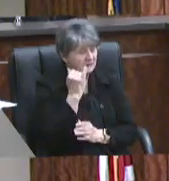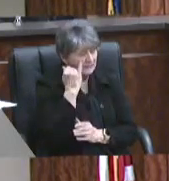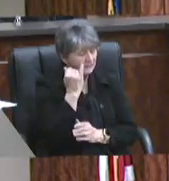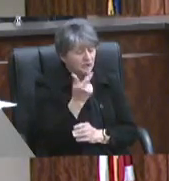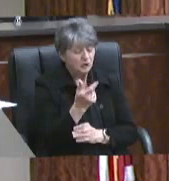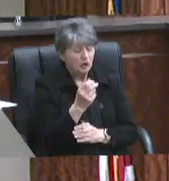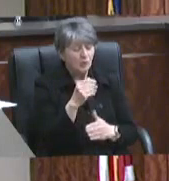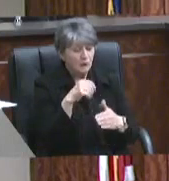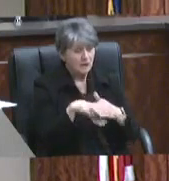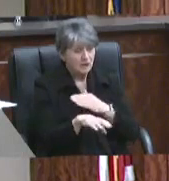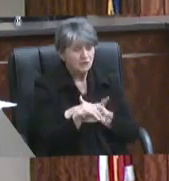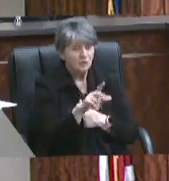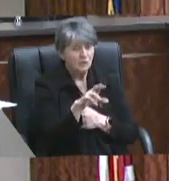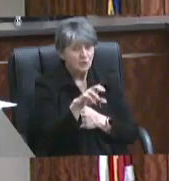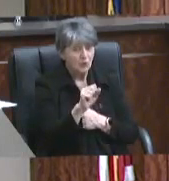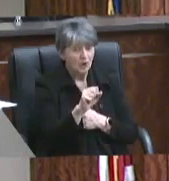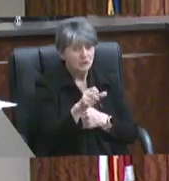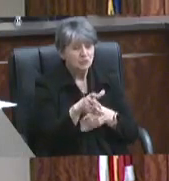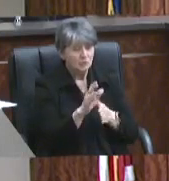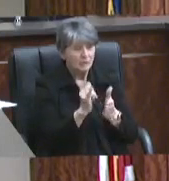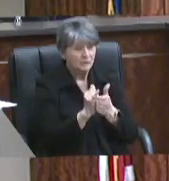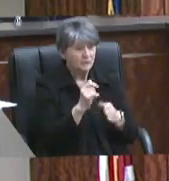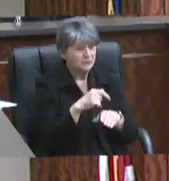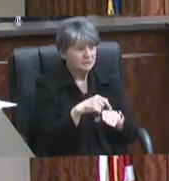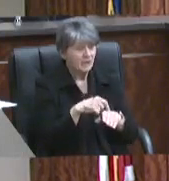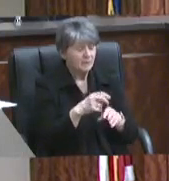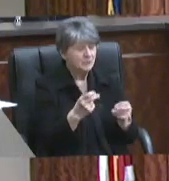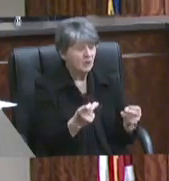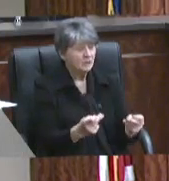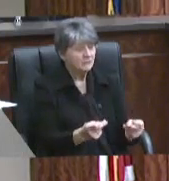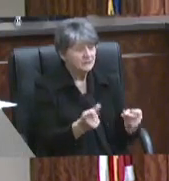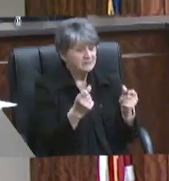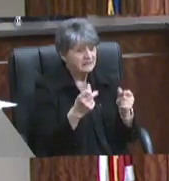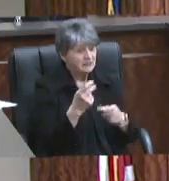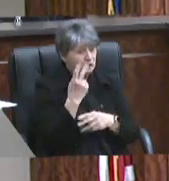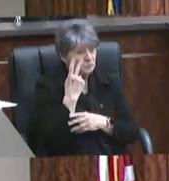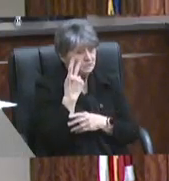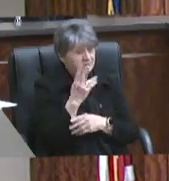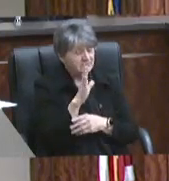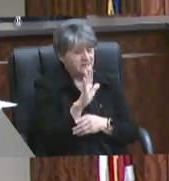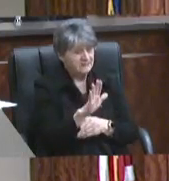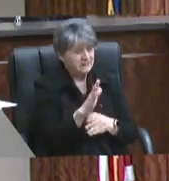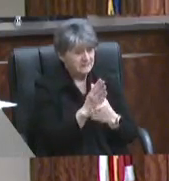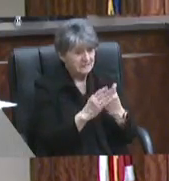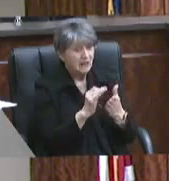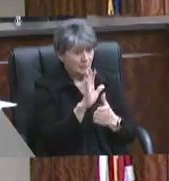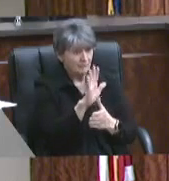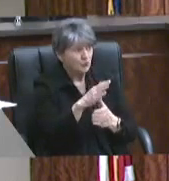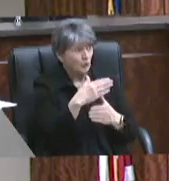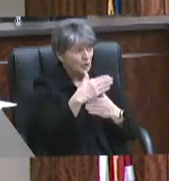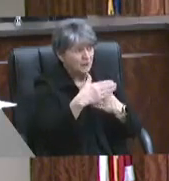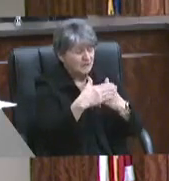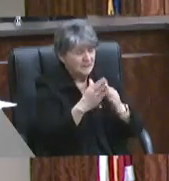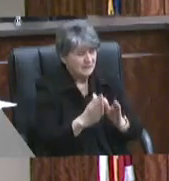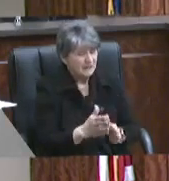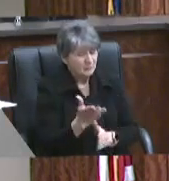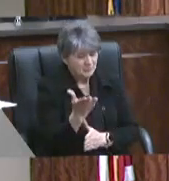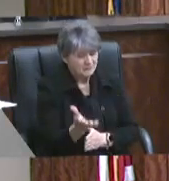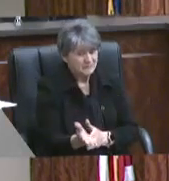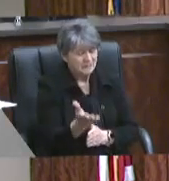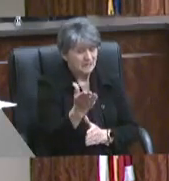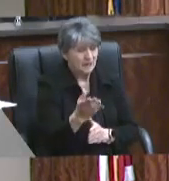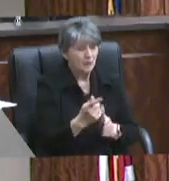into Lars during those events, all of a sudden you'll see some of your neighbors there. What's